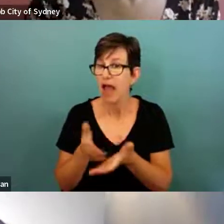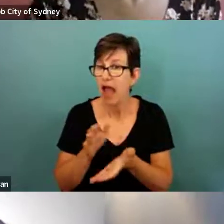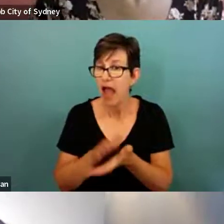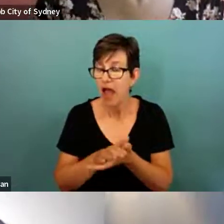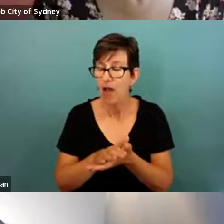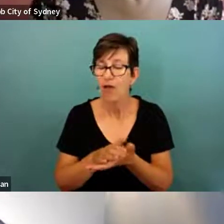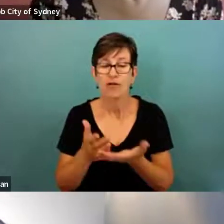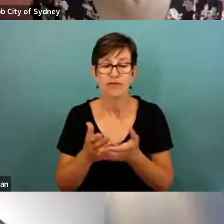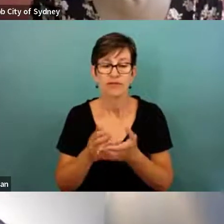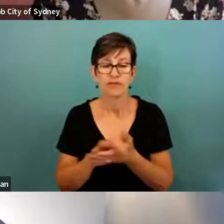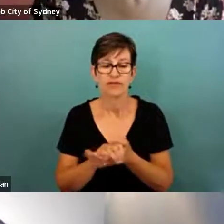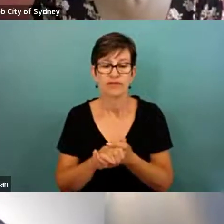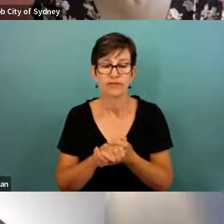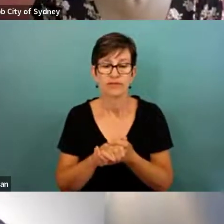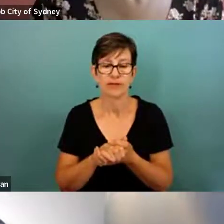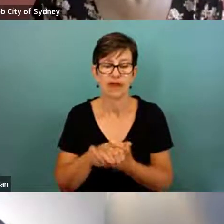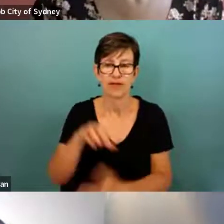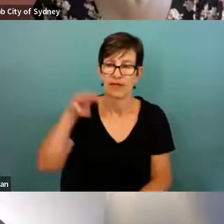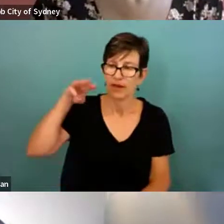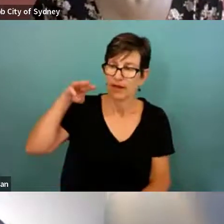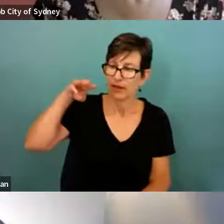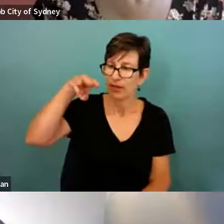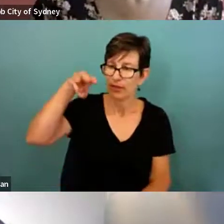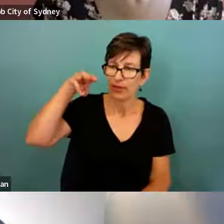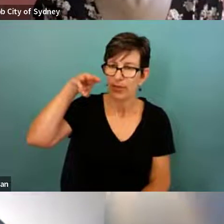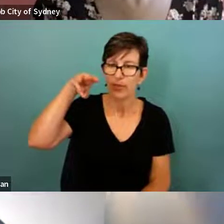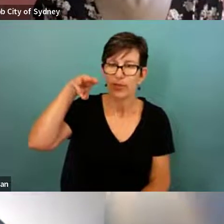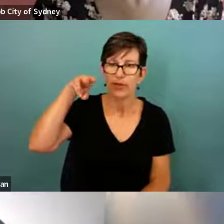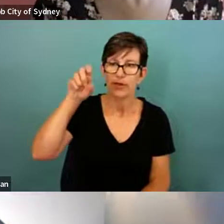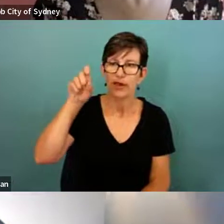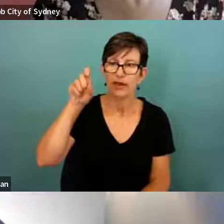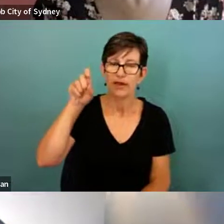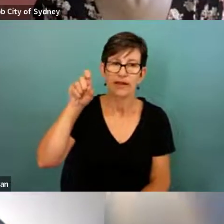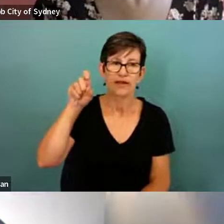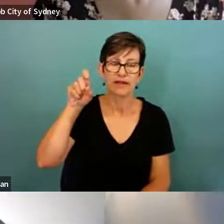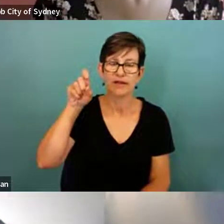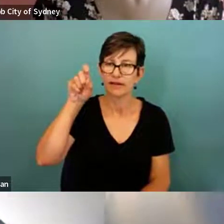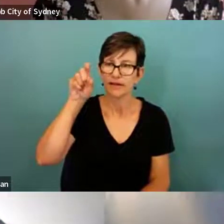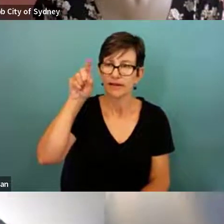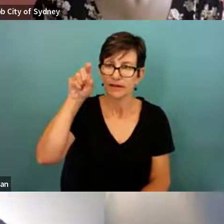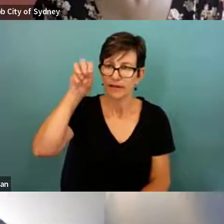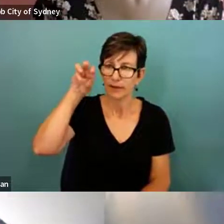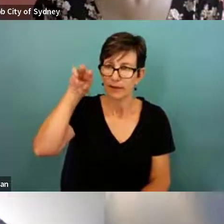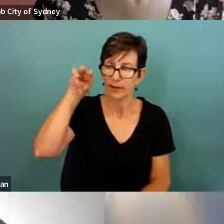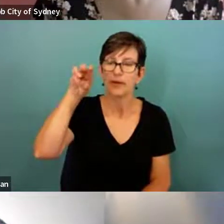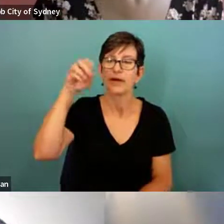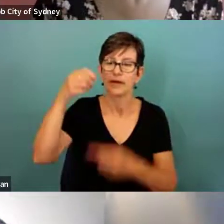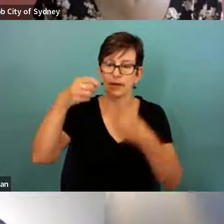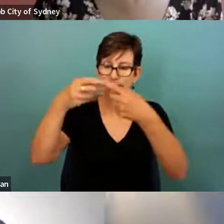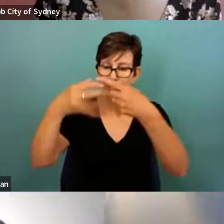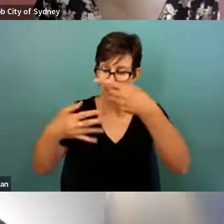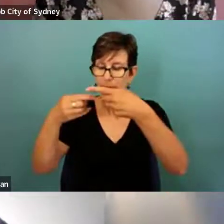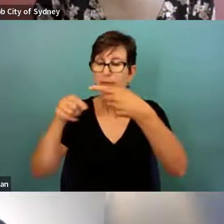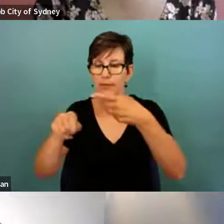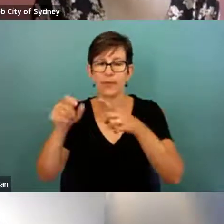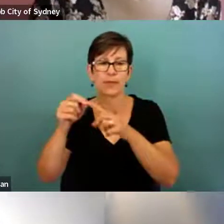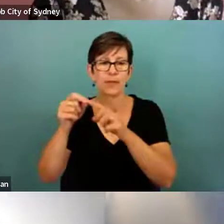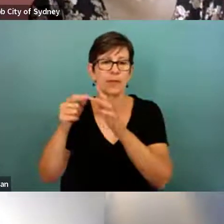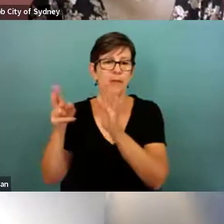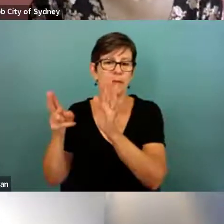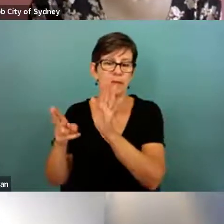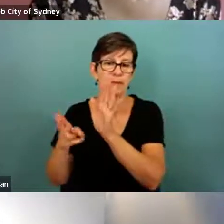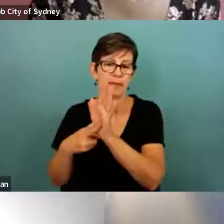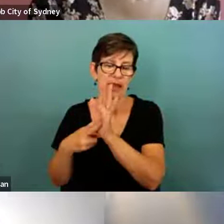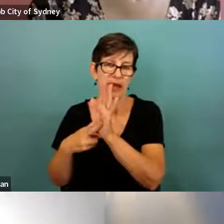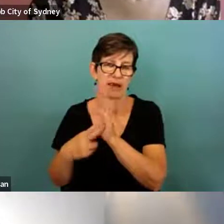the three little buttons, three little dots in a button in the top right corner of their videos and